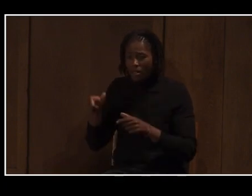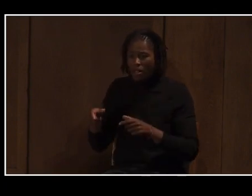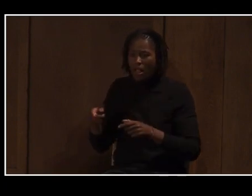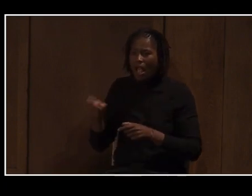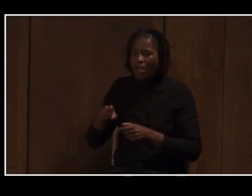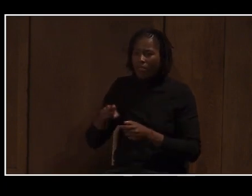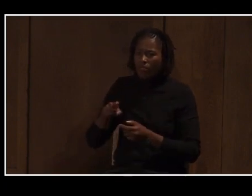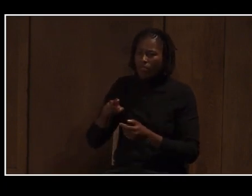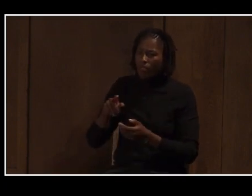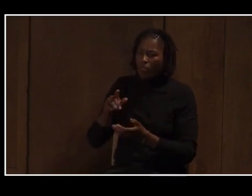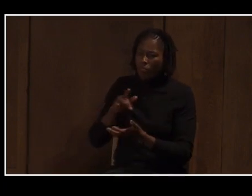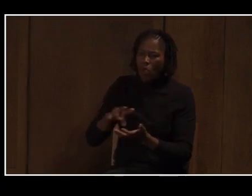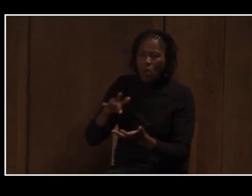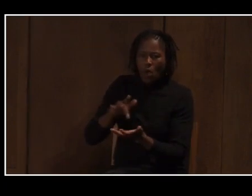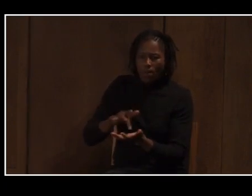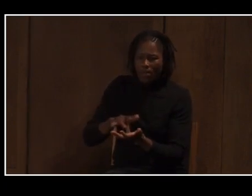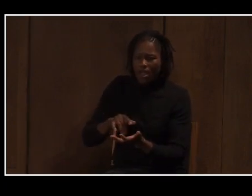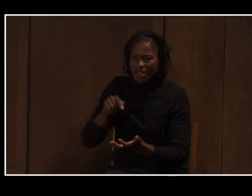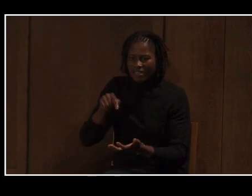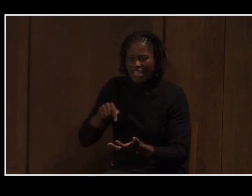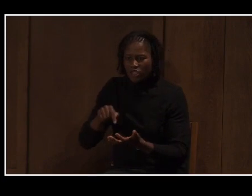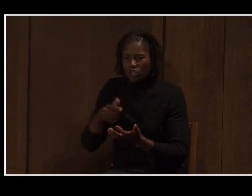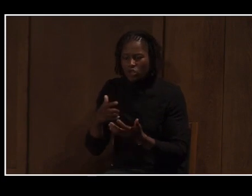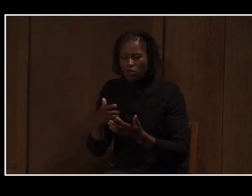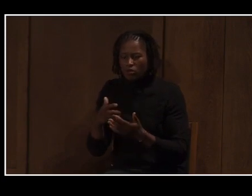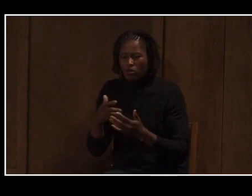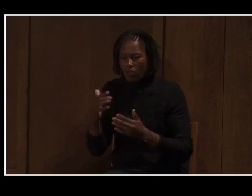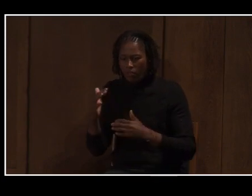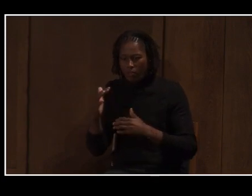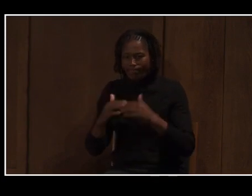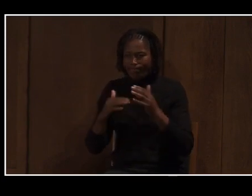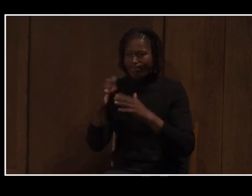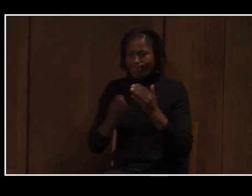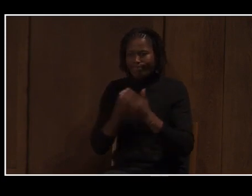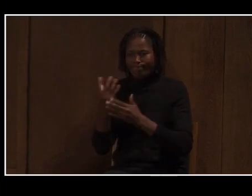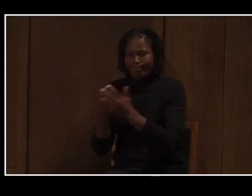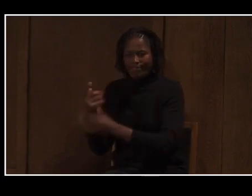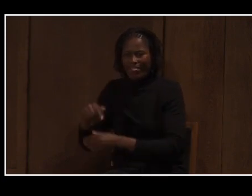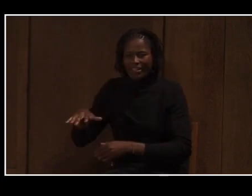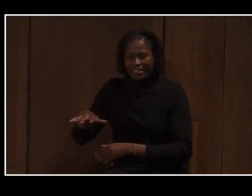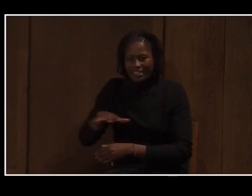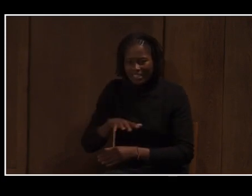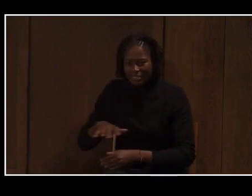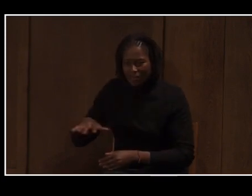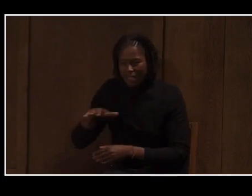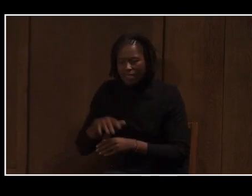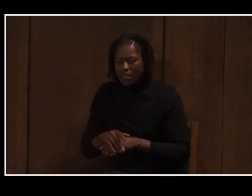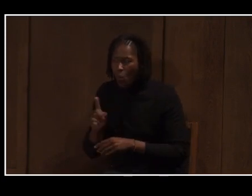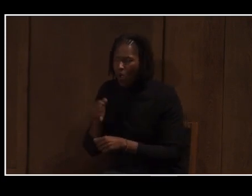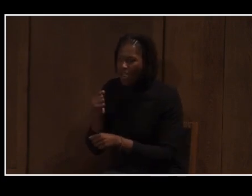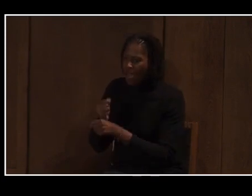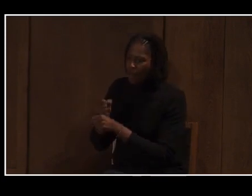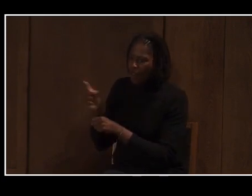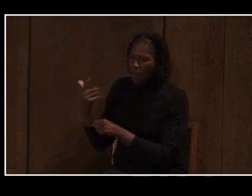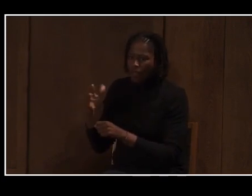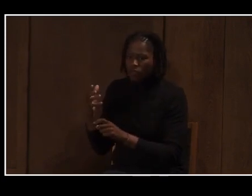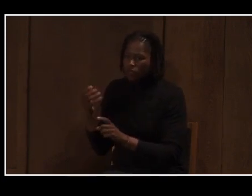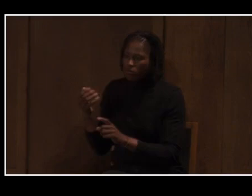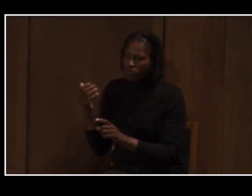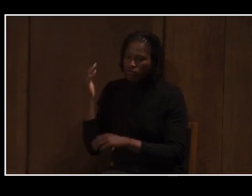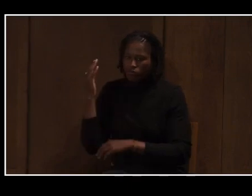space and what Gabrielle is talking about. I kind of like the idea that you talked about the